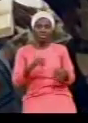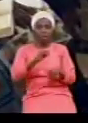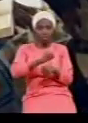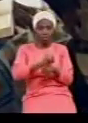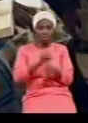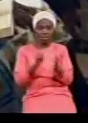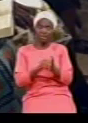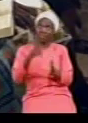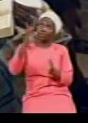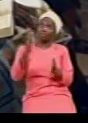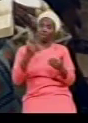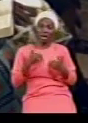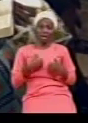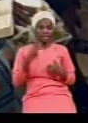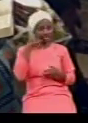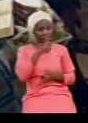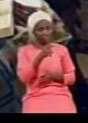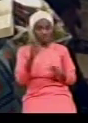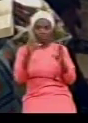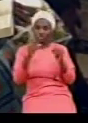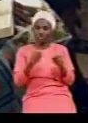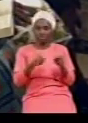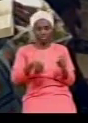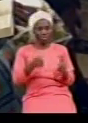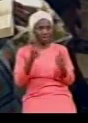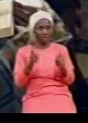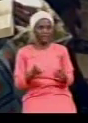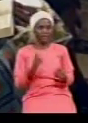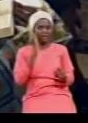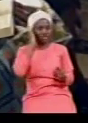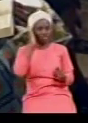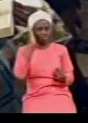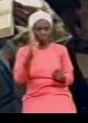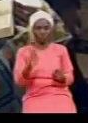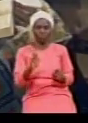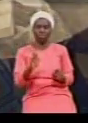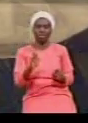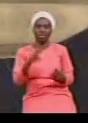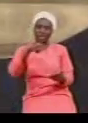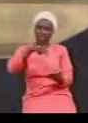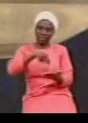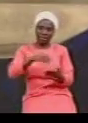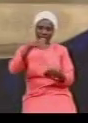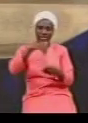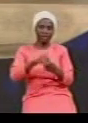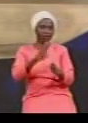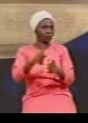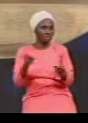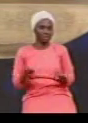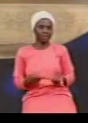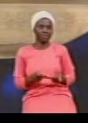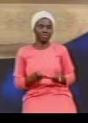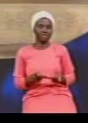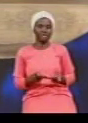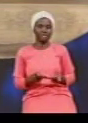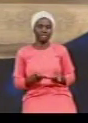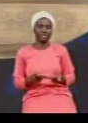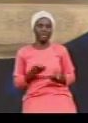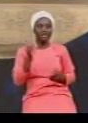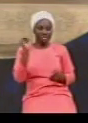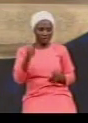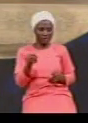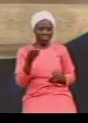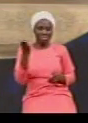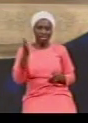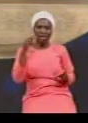has for you, nobody else will replace you. Yes, God has 1,000 people that can do that work, but he